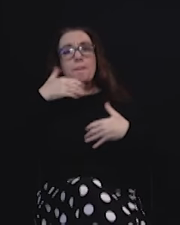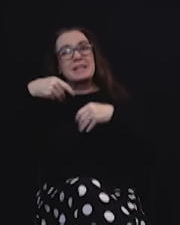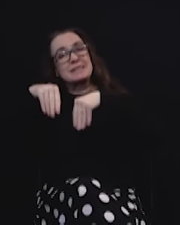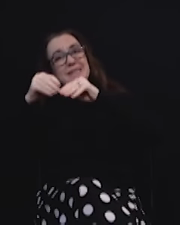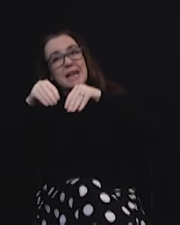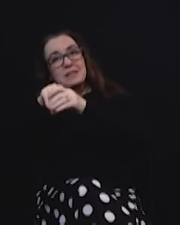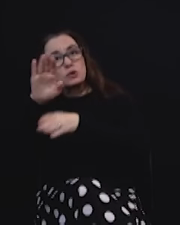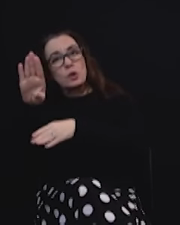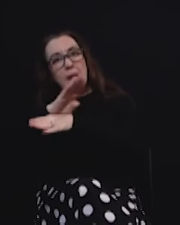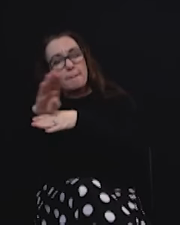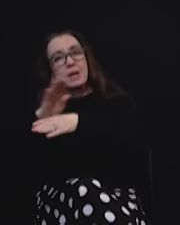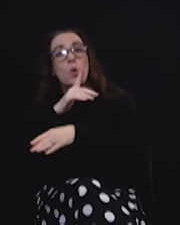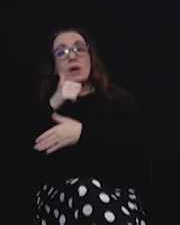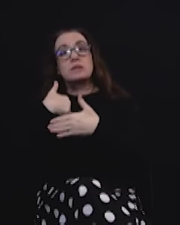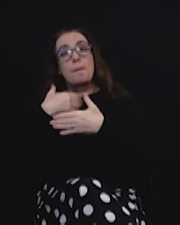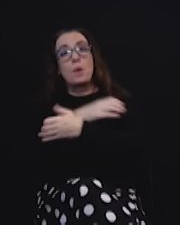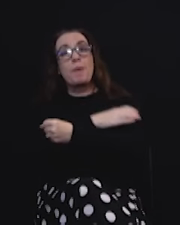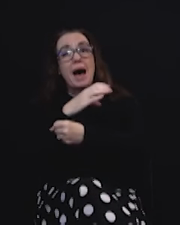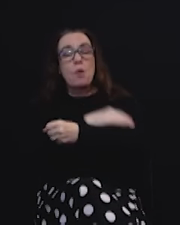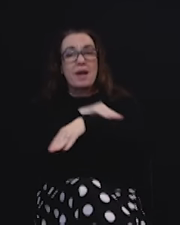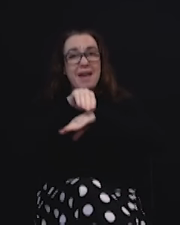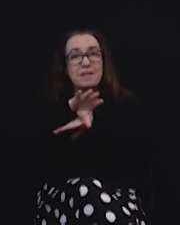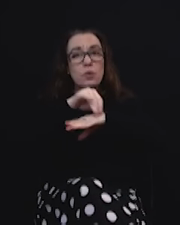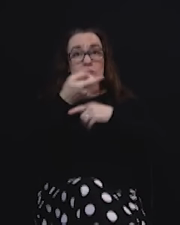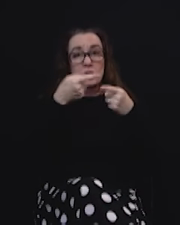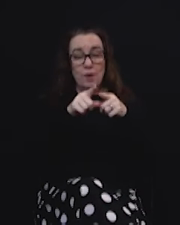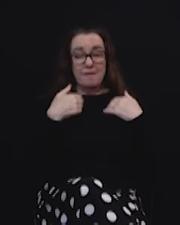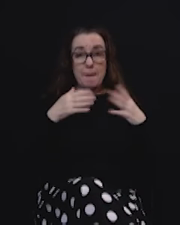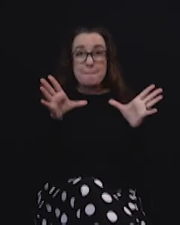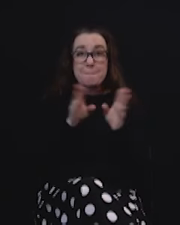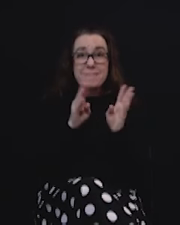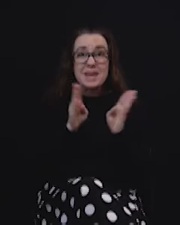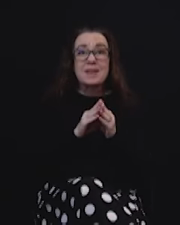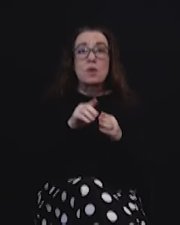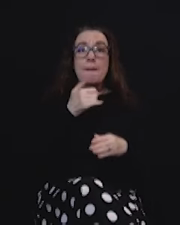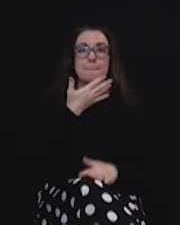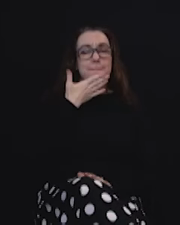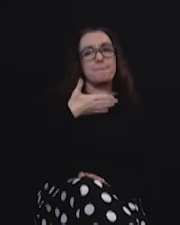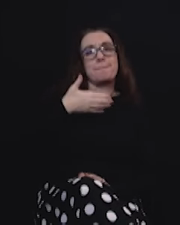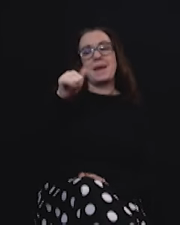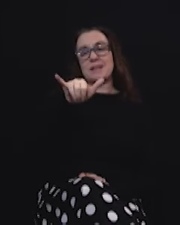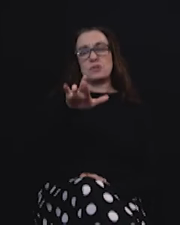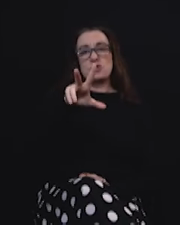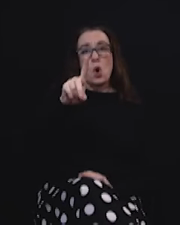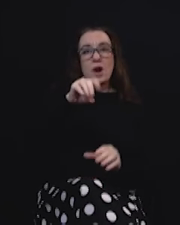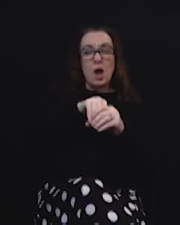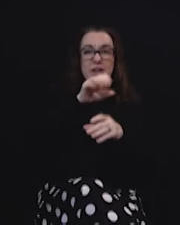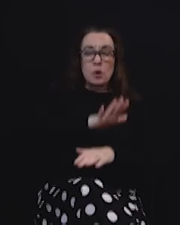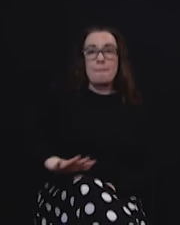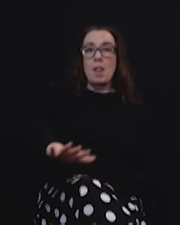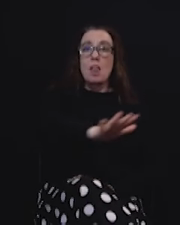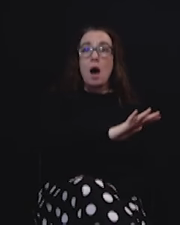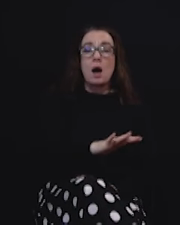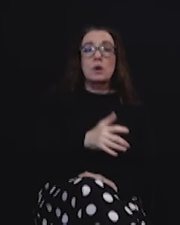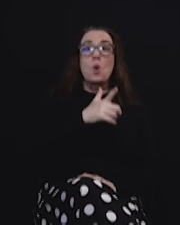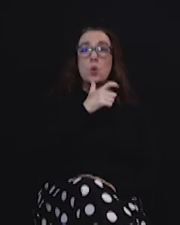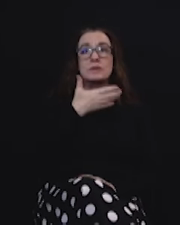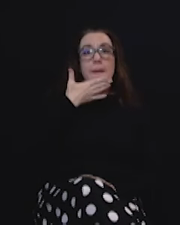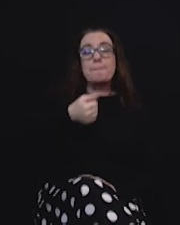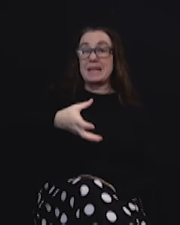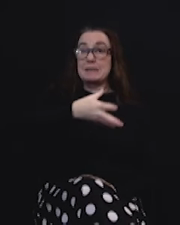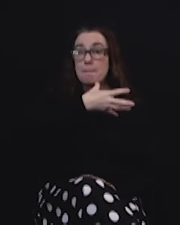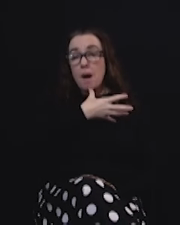at your company? Who has the most power and the most influence when you have a meeting? Who has the best yard on your block? Who is the best mom that you know?